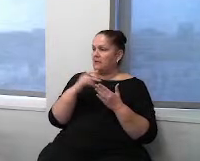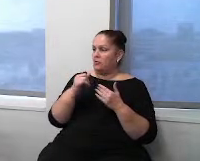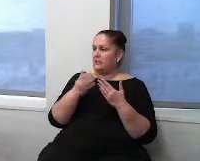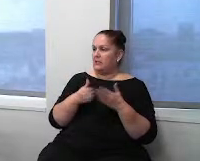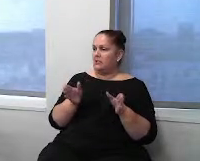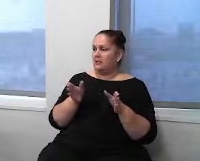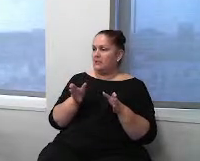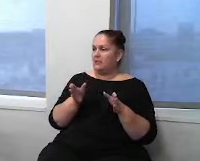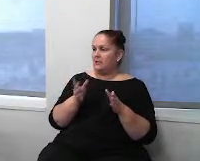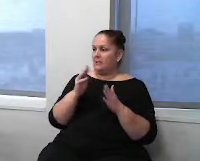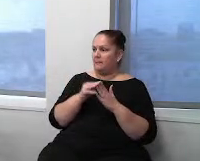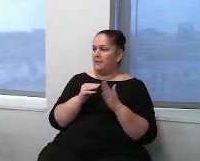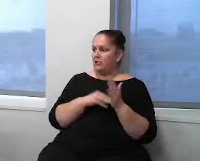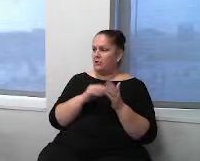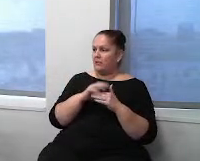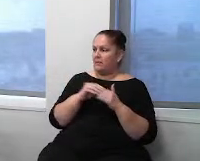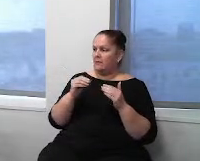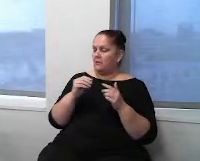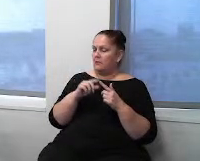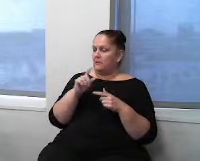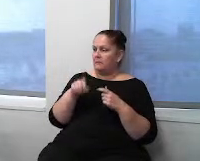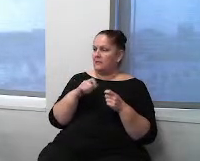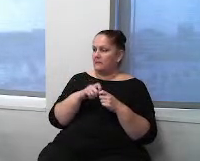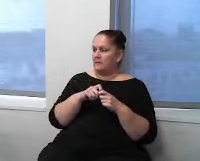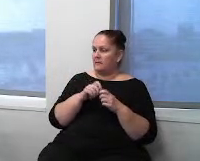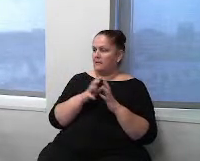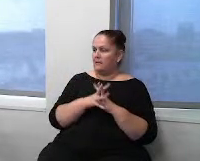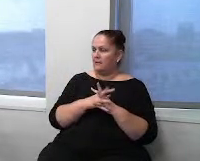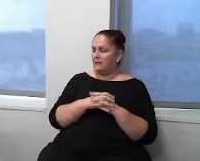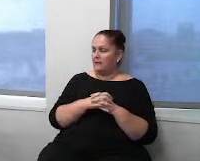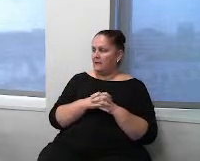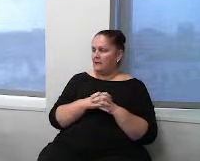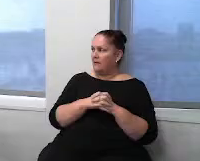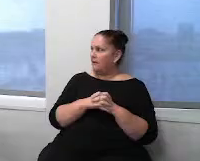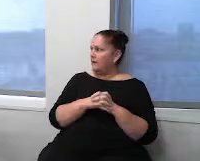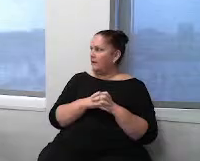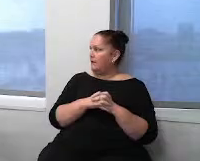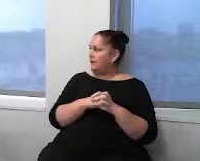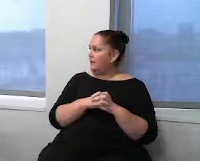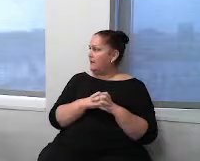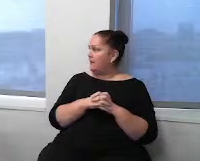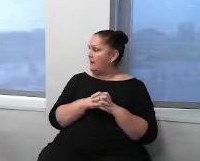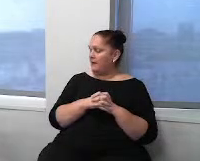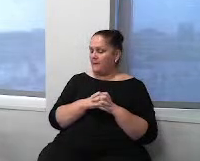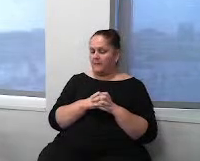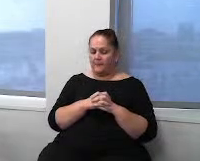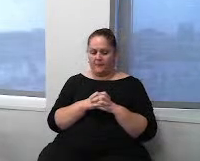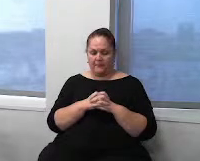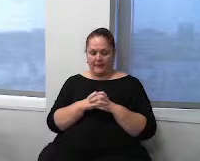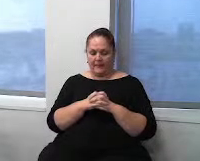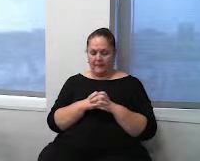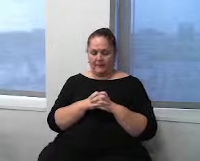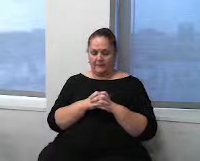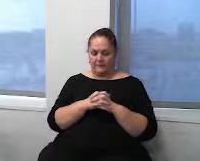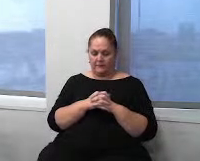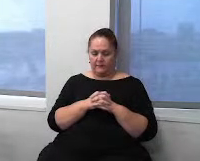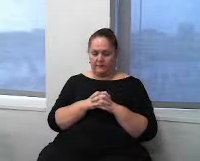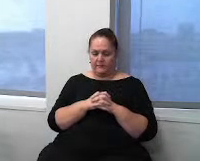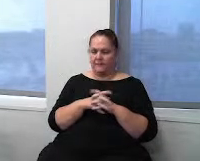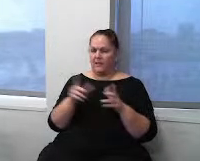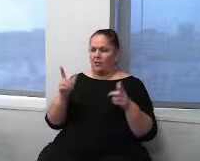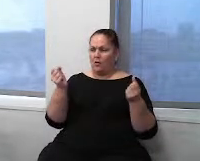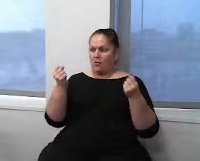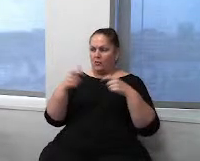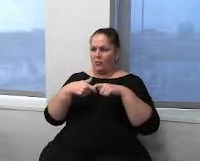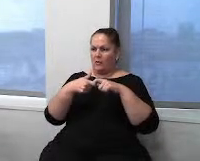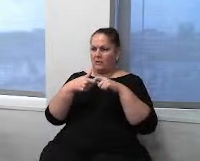of projects generally and millions of dollars, please specify. It's broad. I'm happy to put the document.